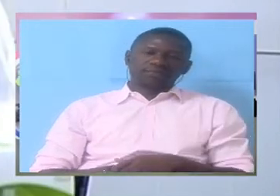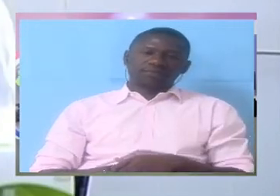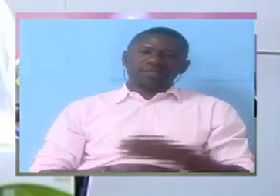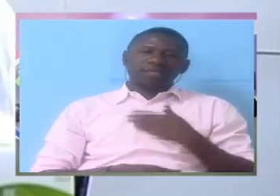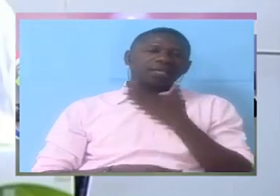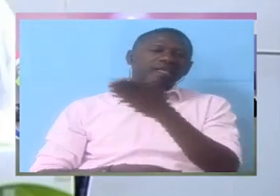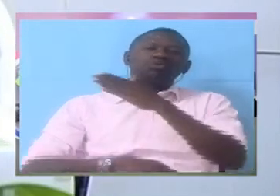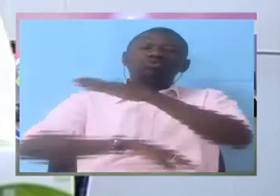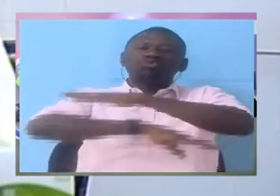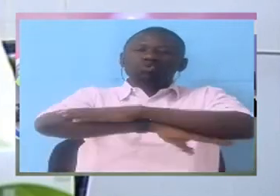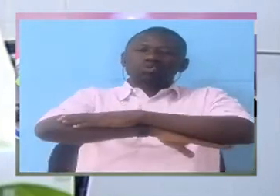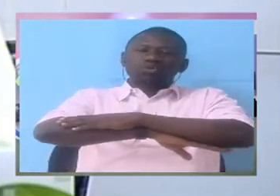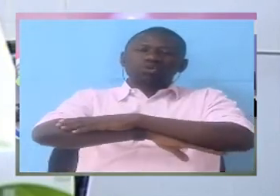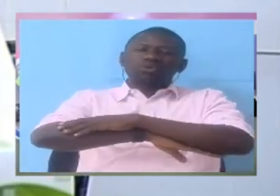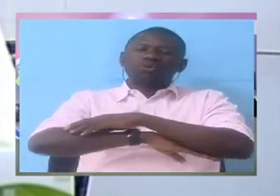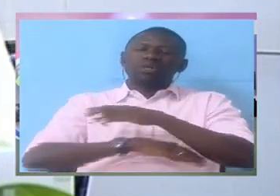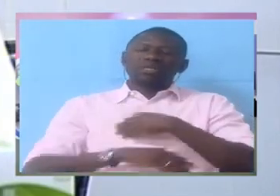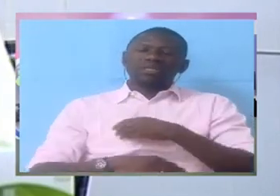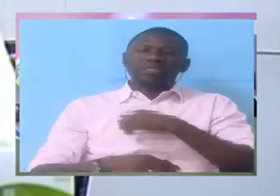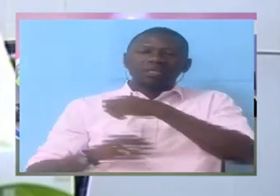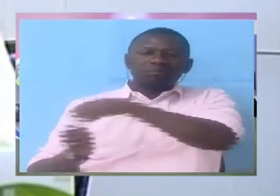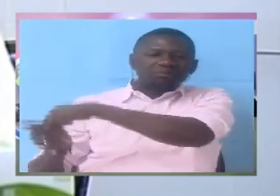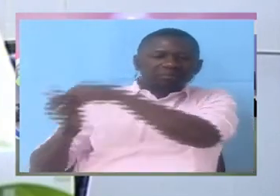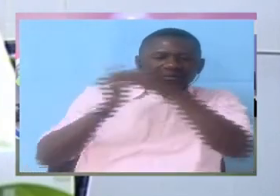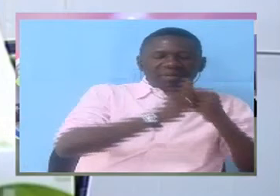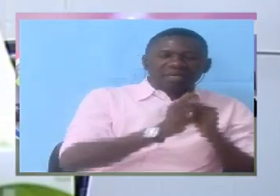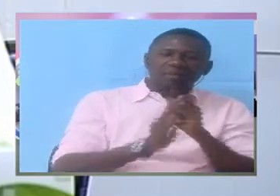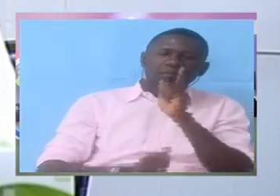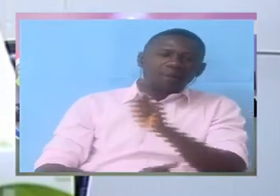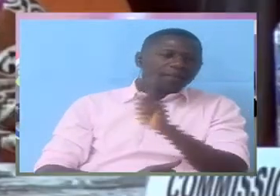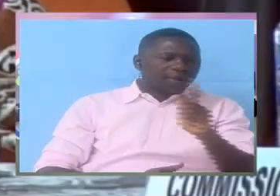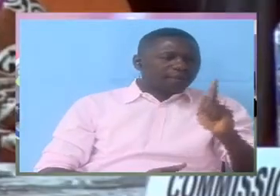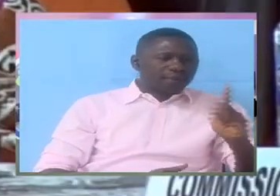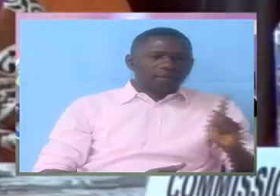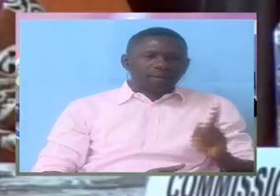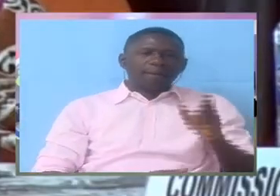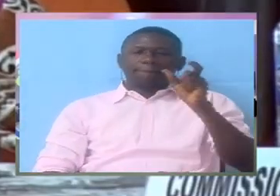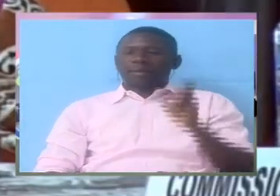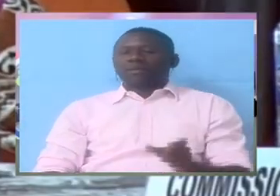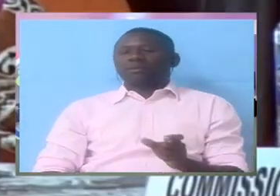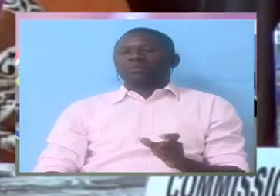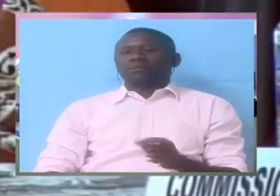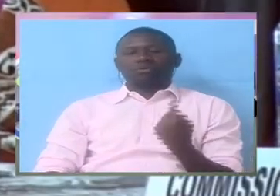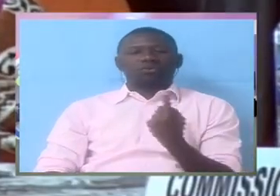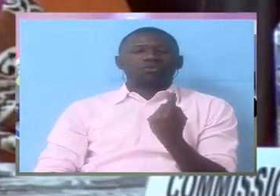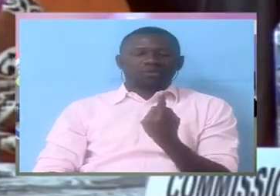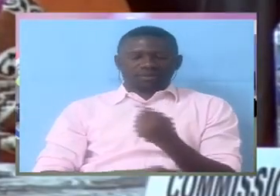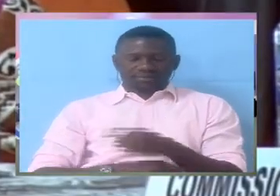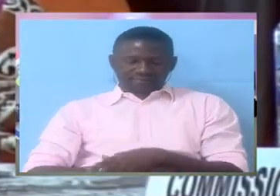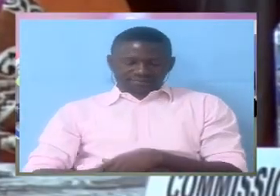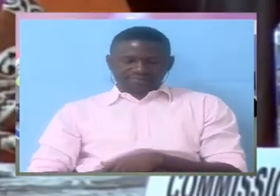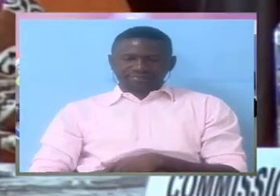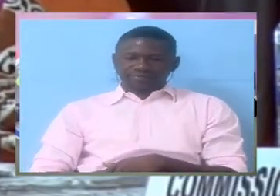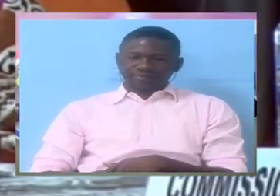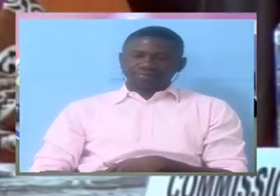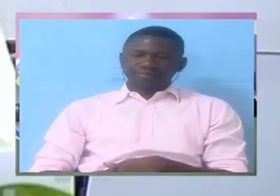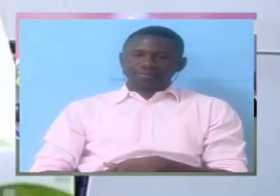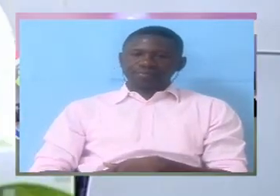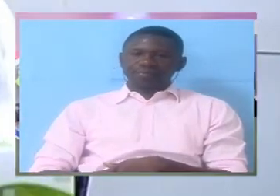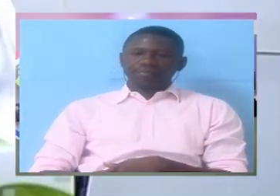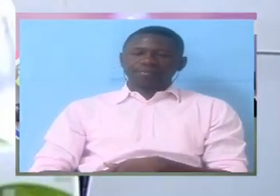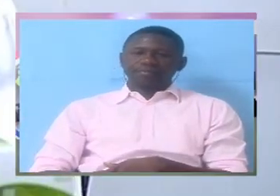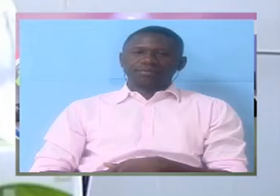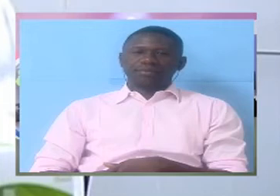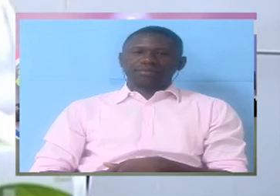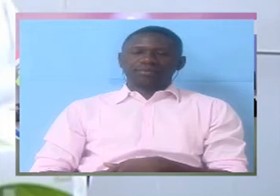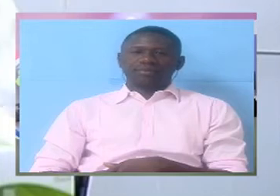beds. Amite school karambungul karamutu talibulu be jiarin damenuto ila dormitory ulkono mo kili larangol lebije.